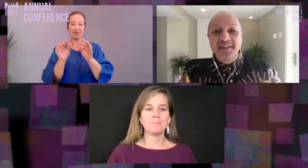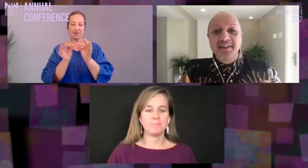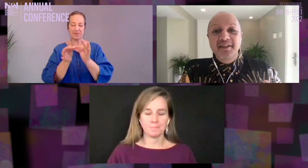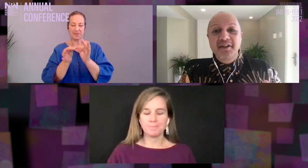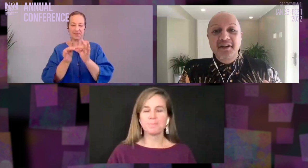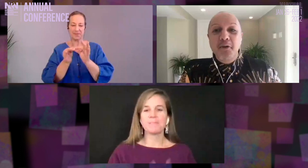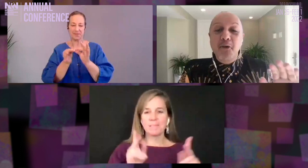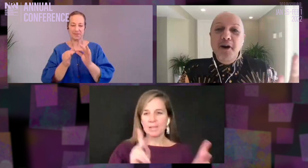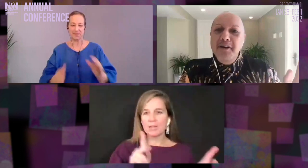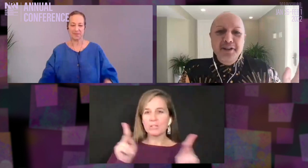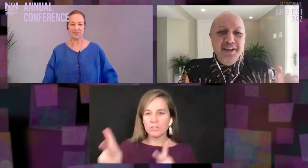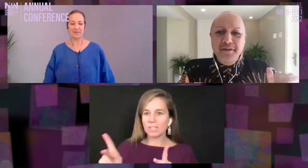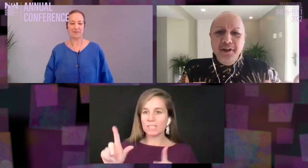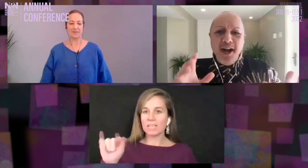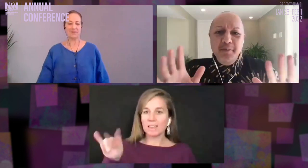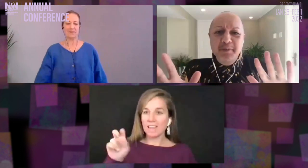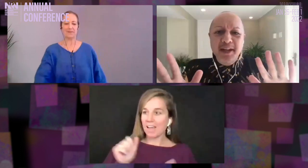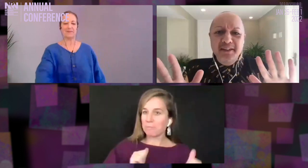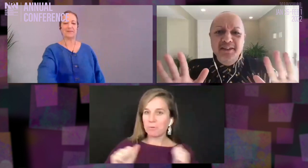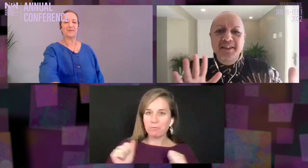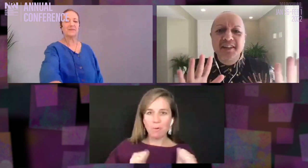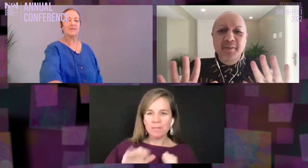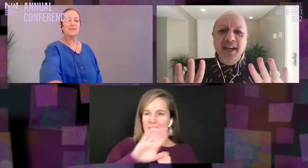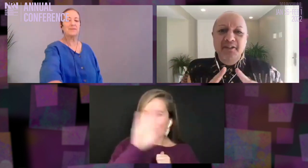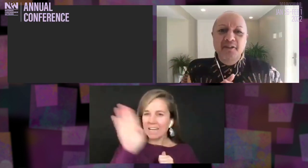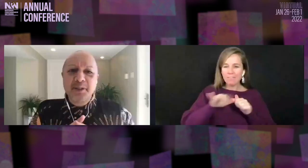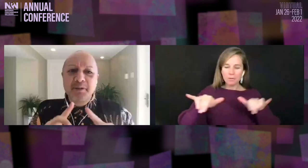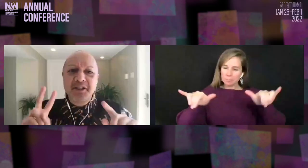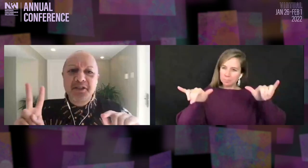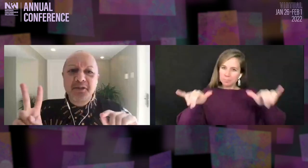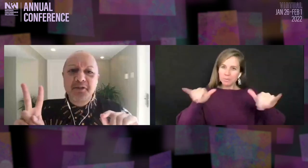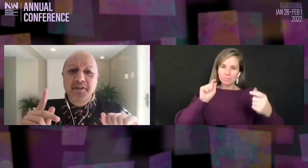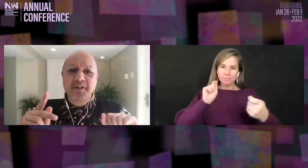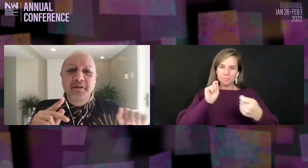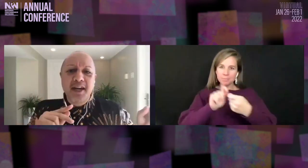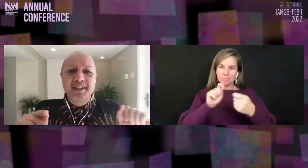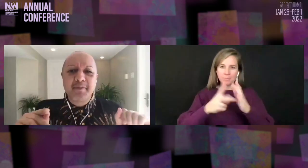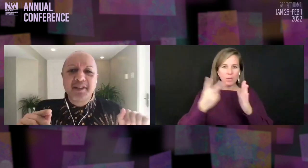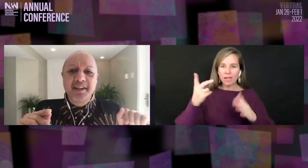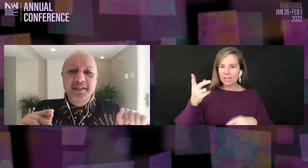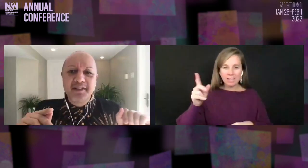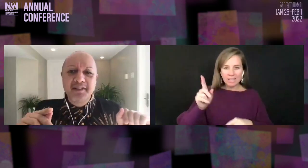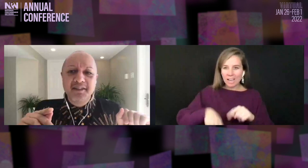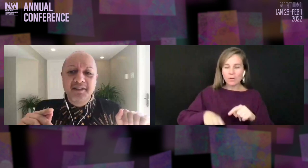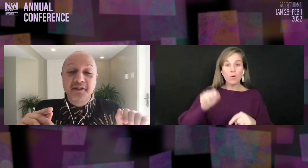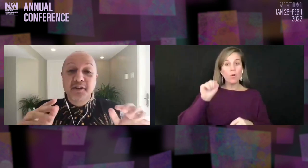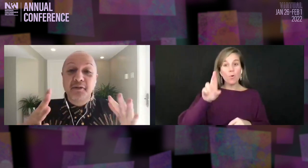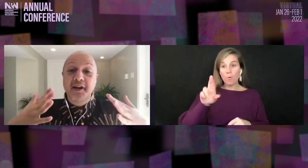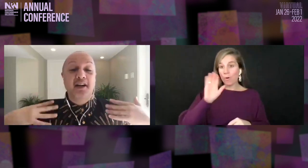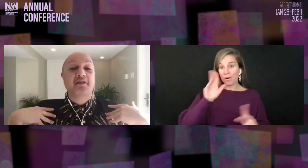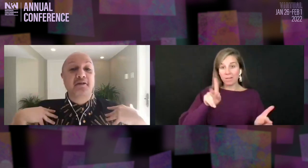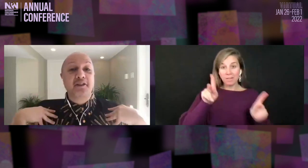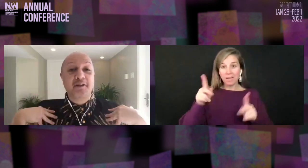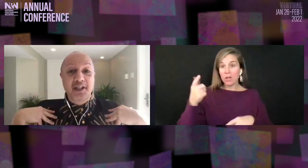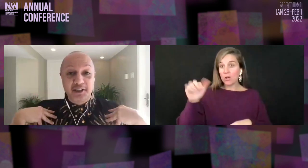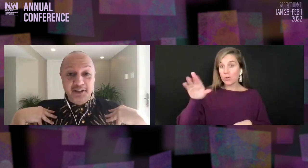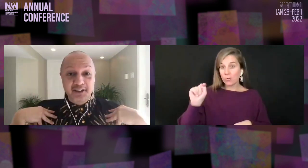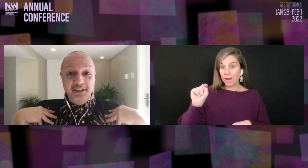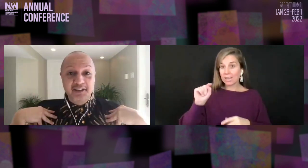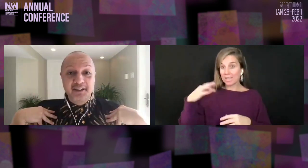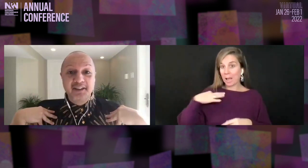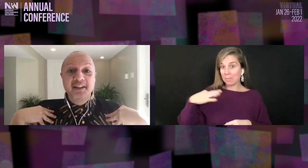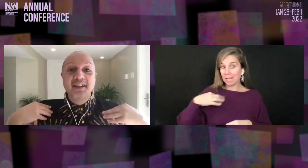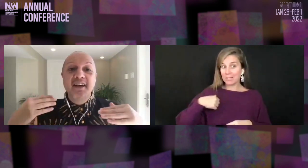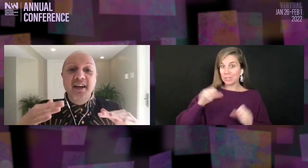twice, or how you can never copy paste the same answers between two different grant applications, though I certainly wish I